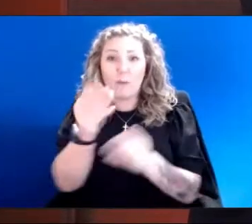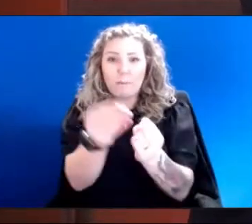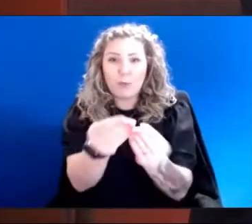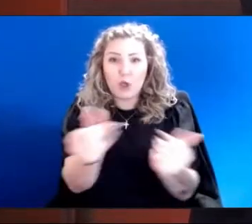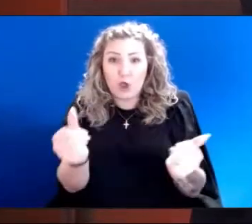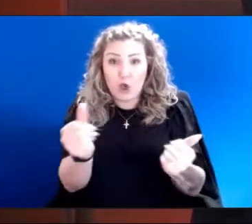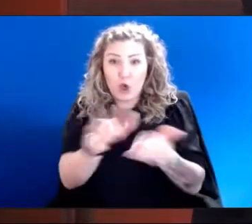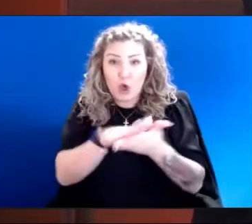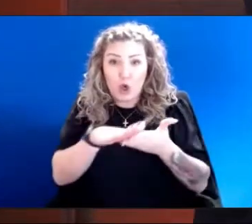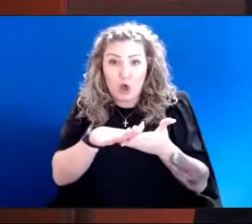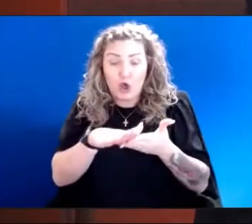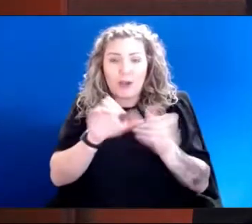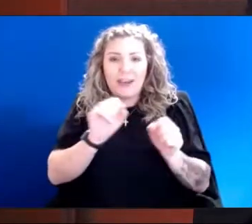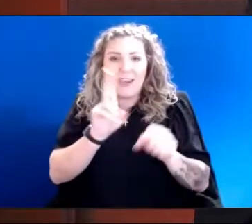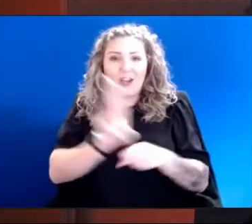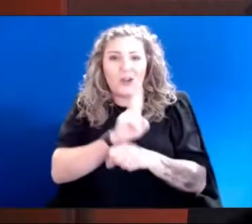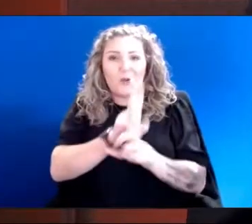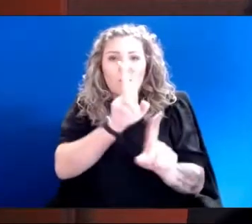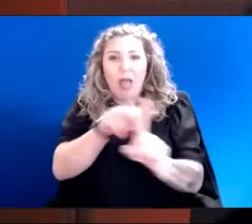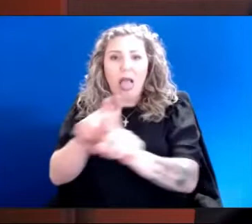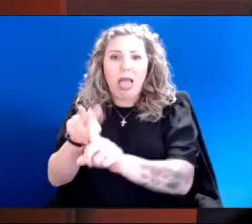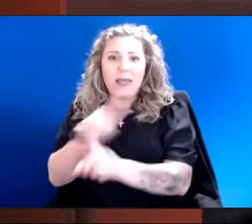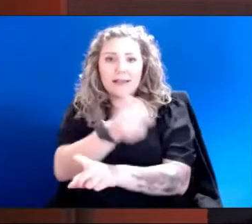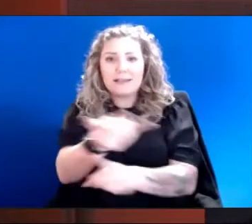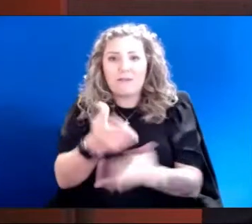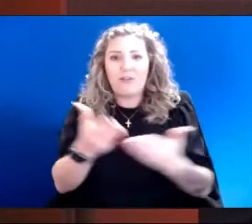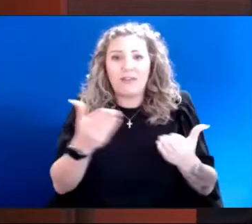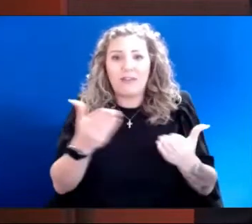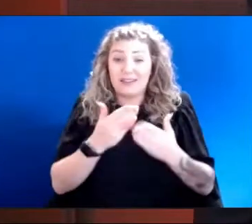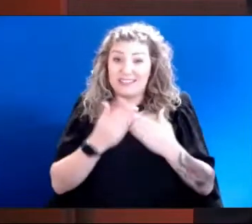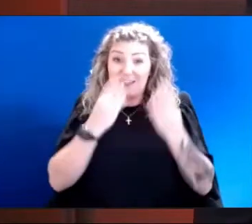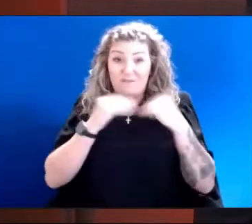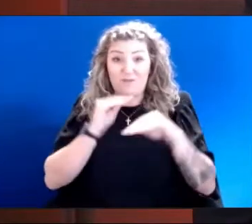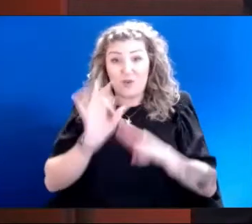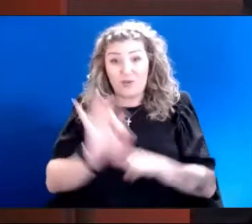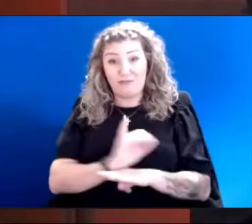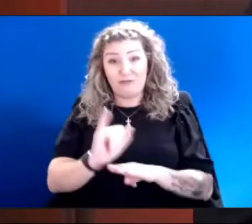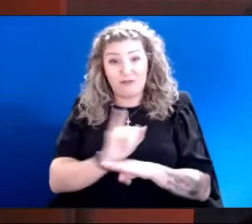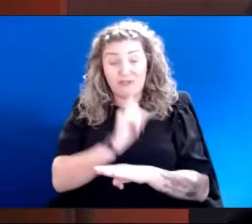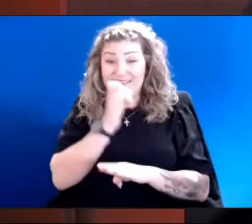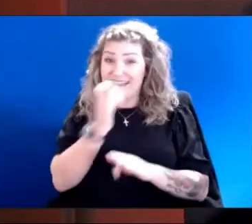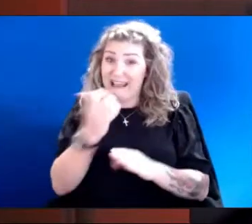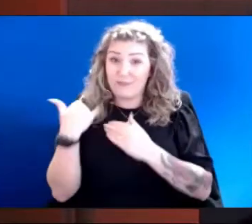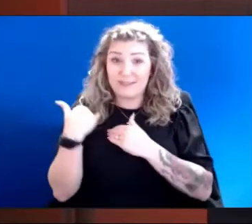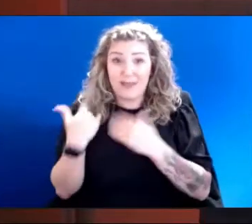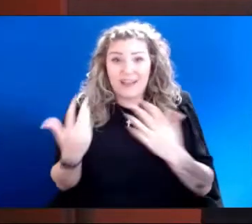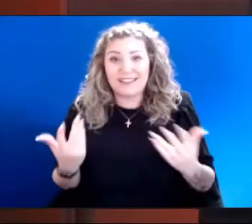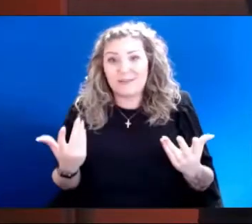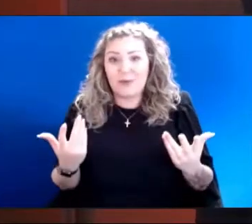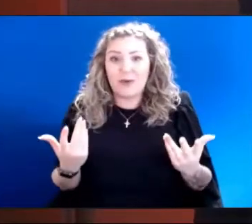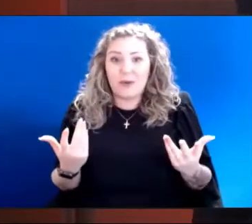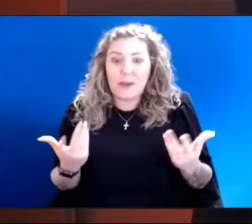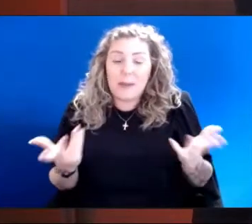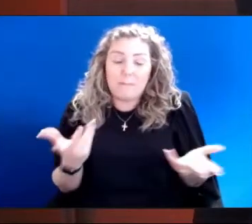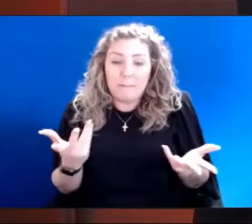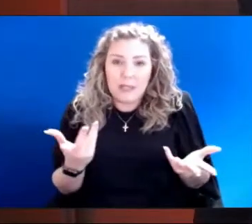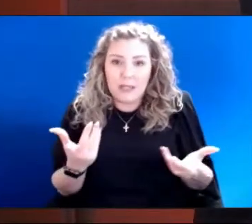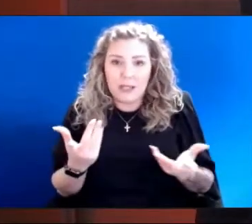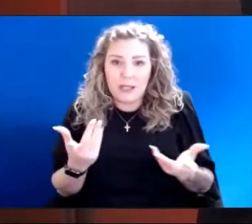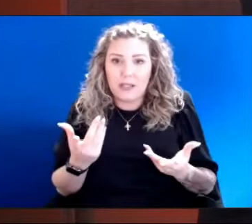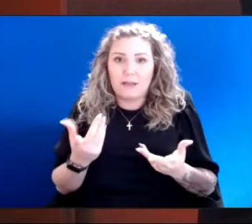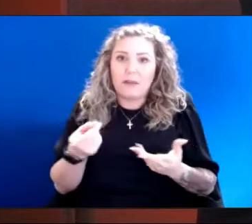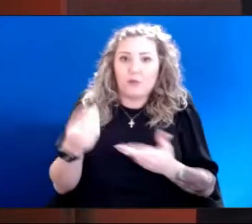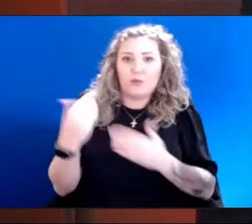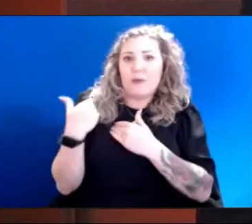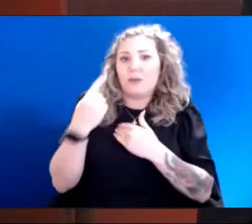use it and apply it in several different things. And food industry has not really been responsible and has, they've been responsible to profit margin,